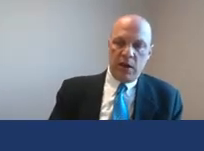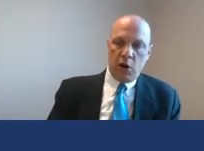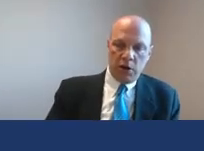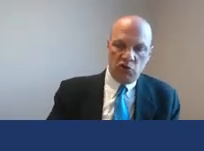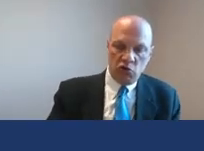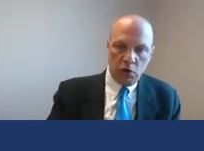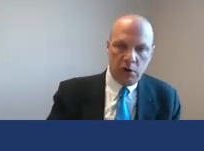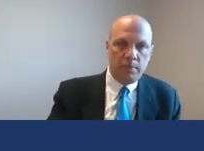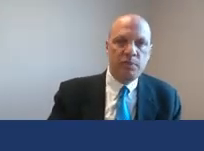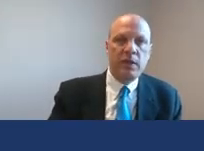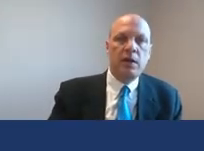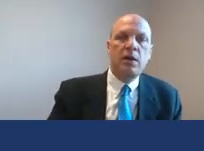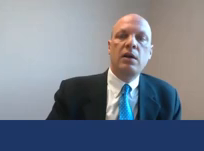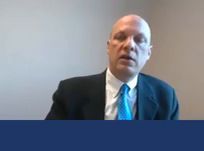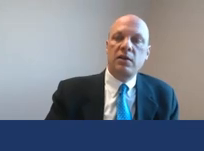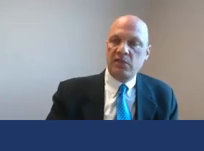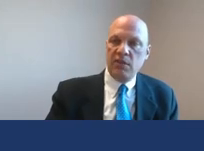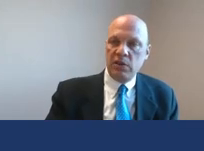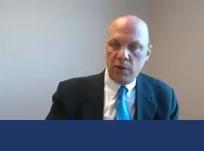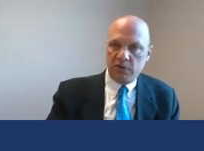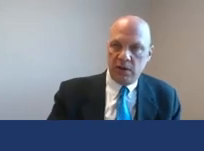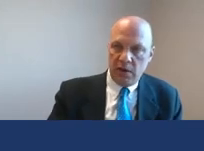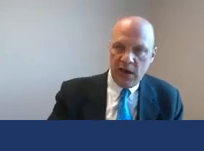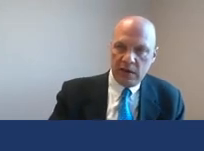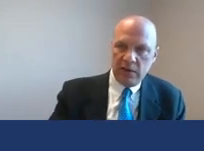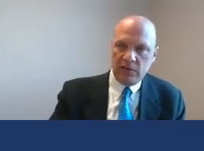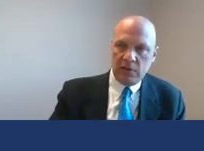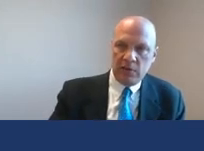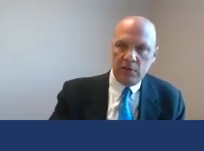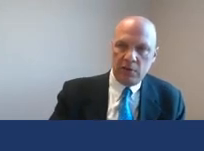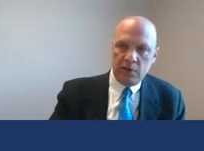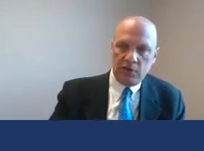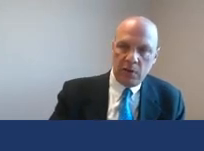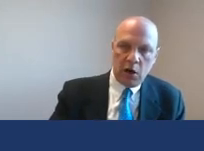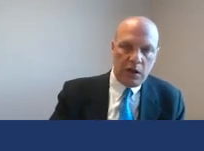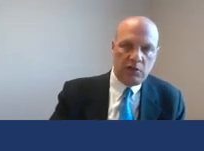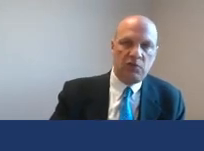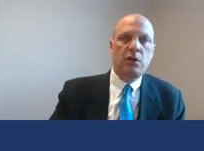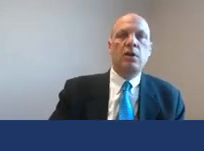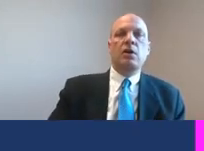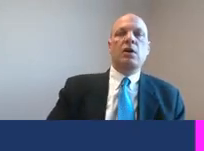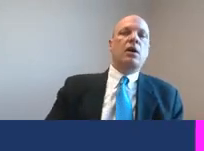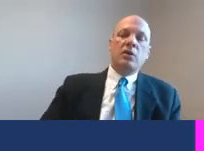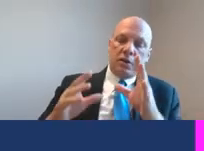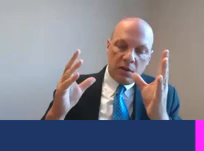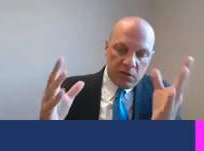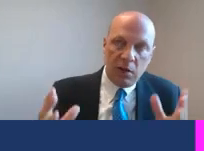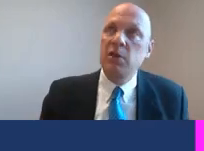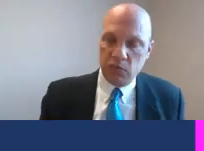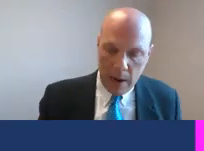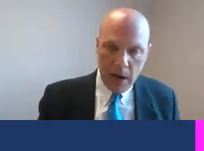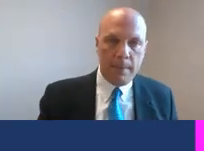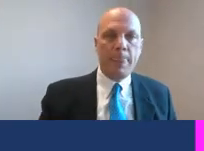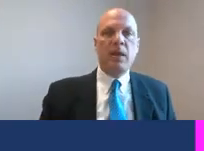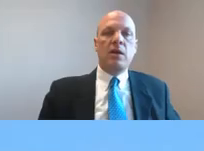95% of them are insured, and 73% have had at least some college. So